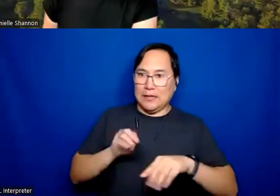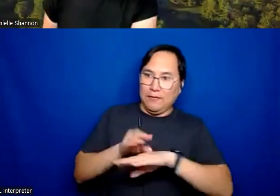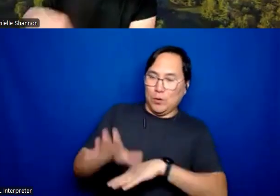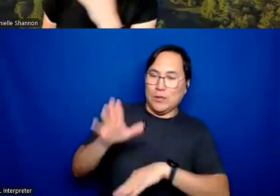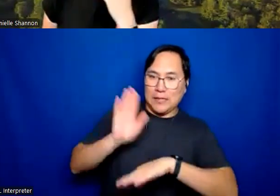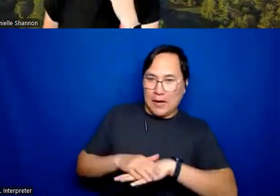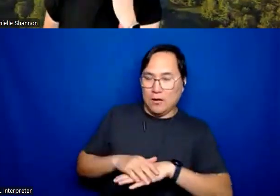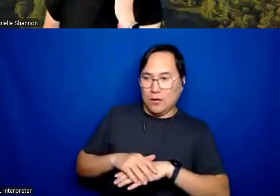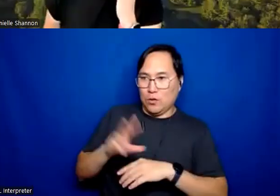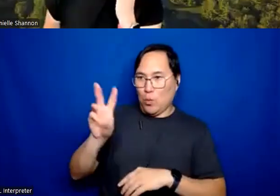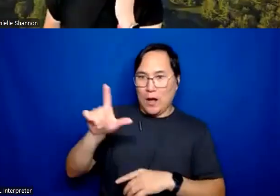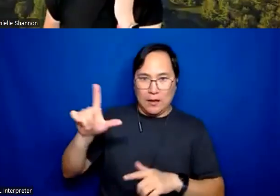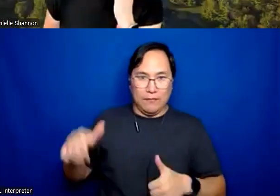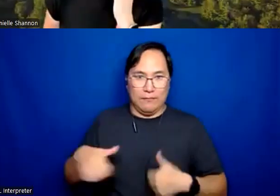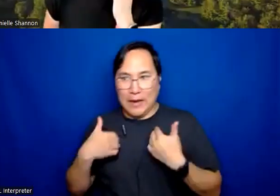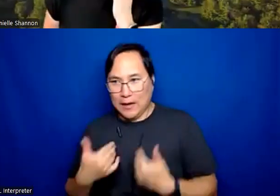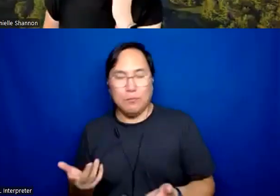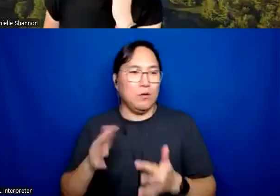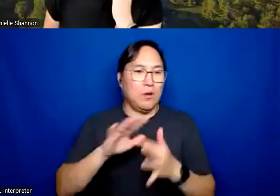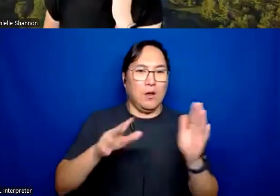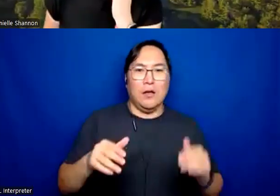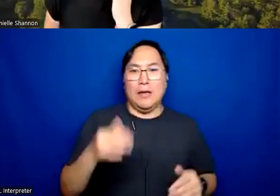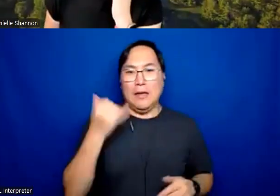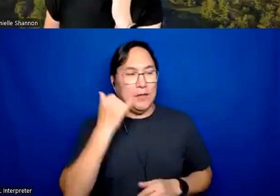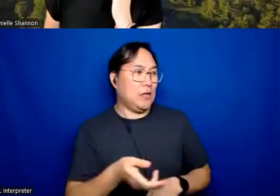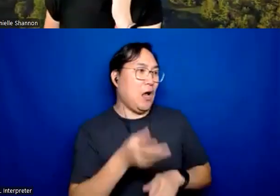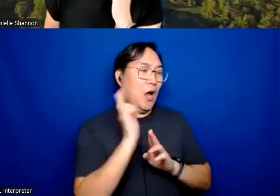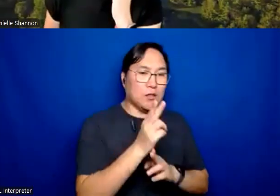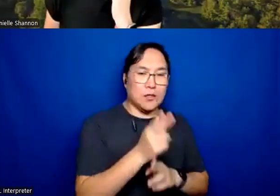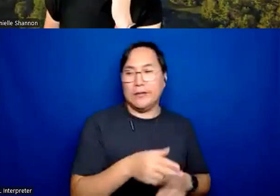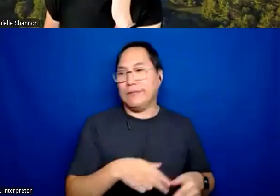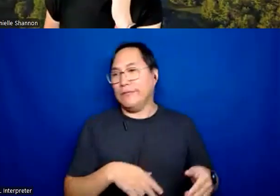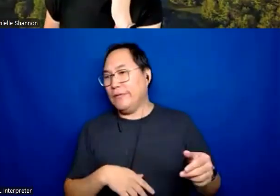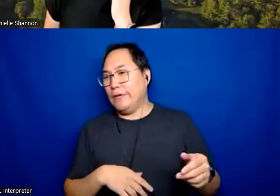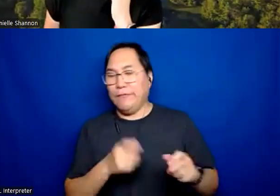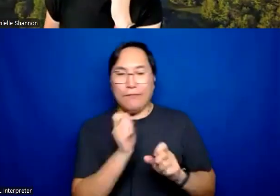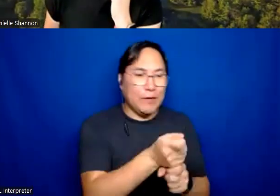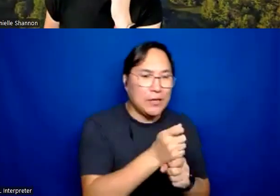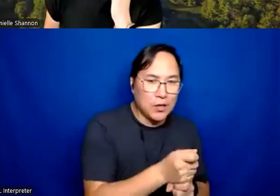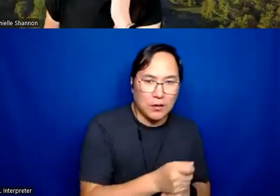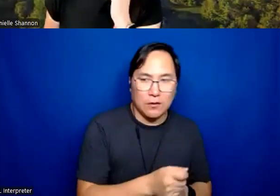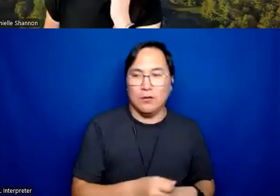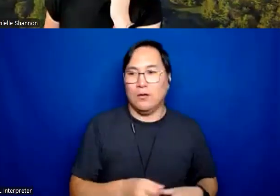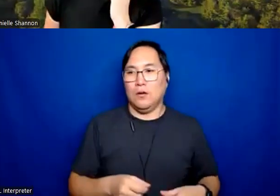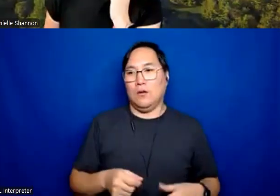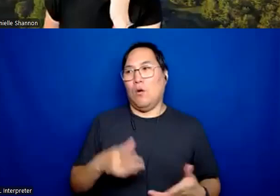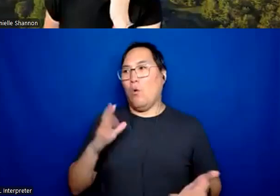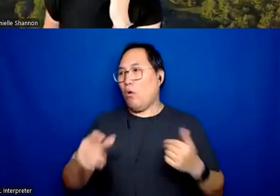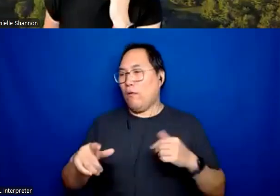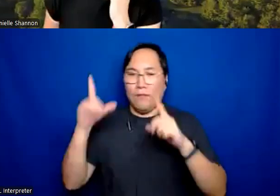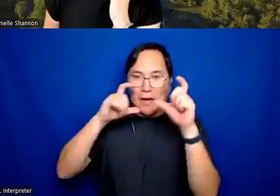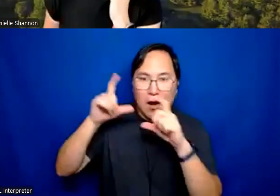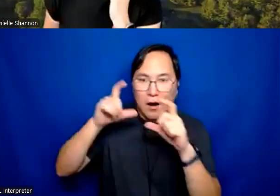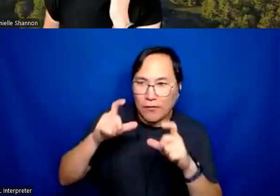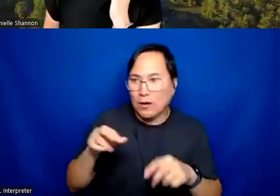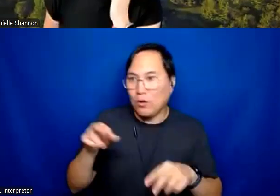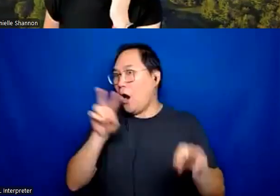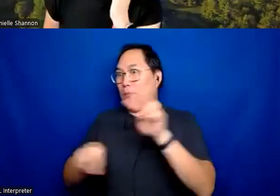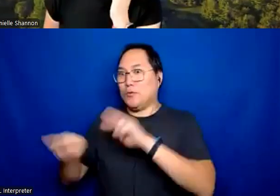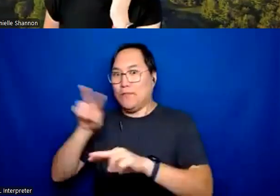consumptive uses like hunting or fishing, or non-consumptive uses like wildlife photography or